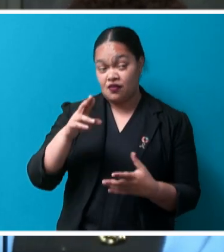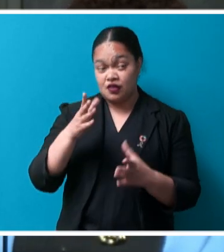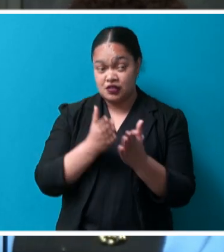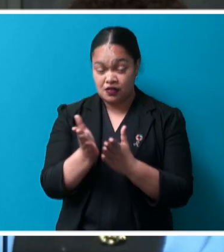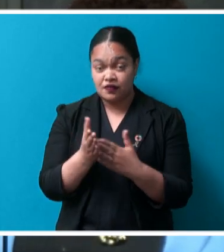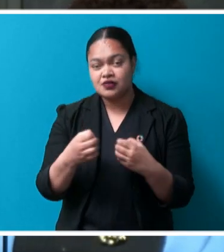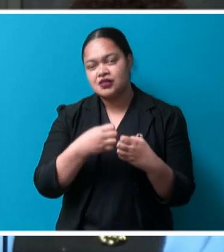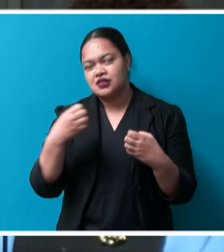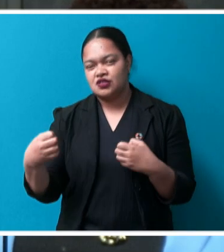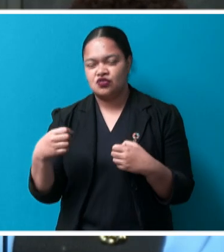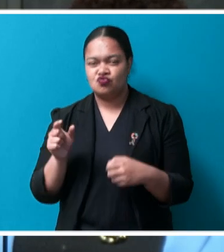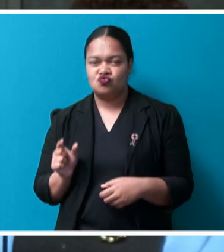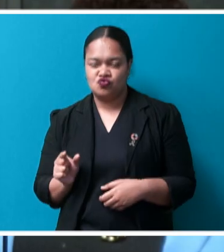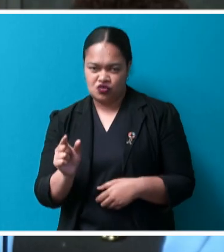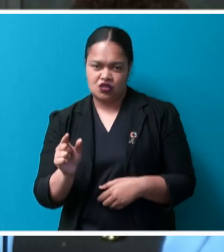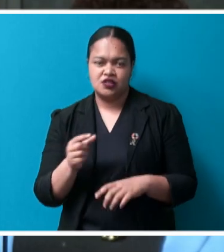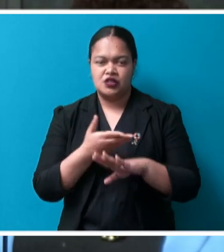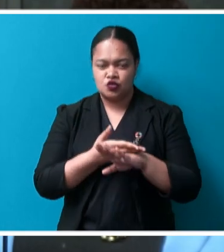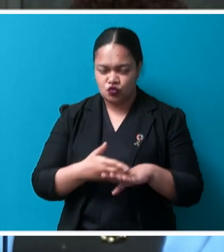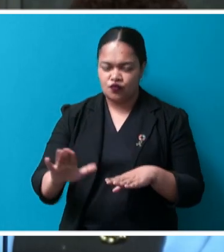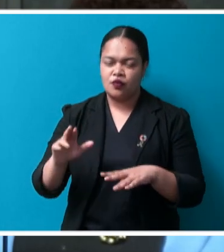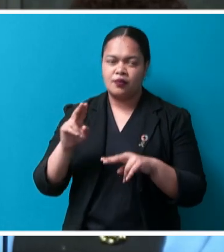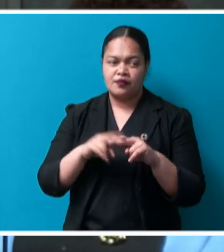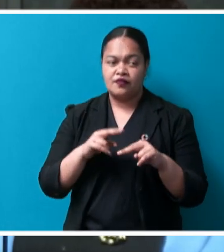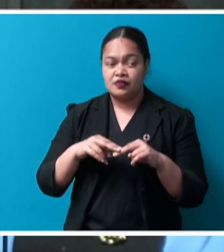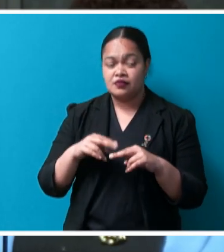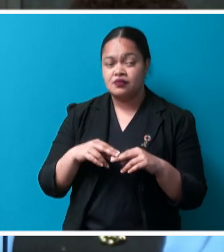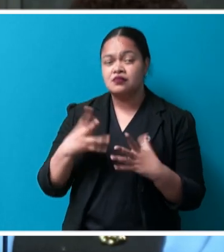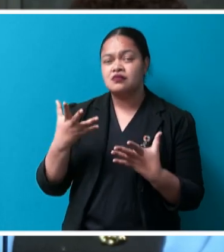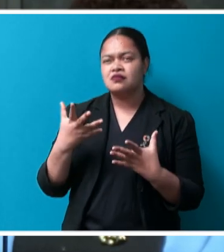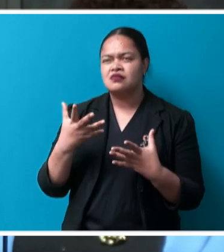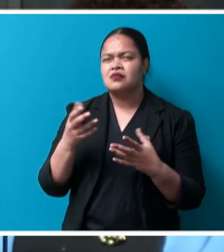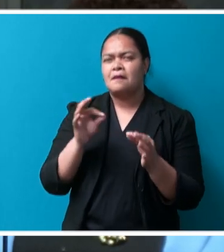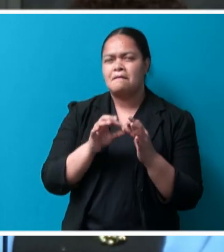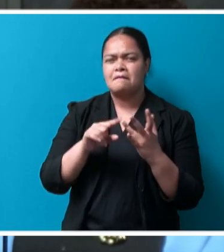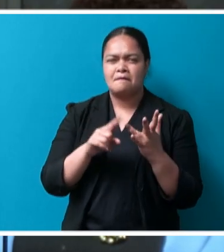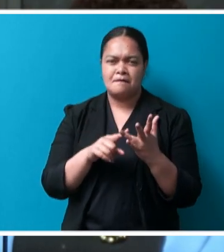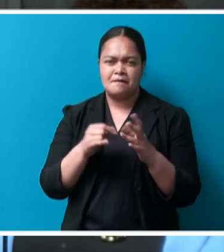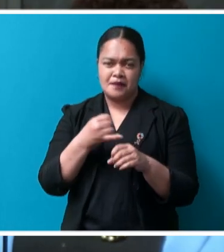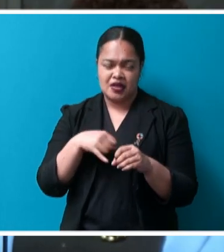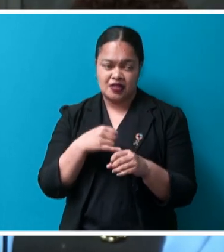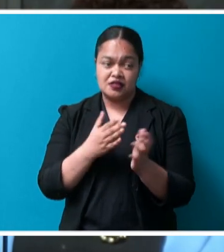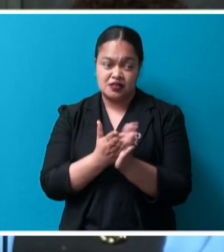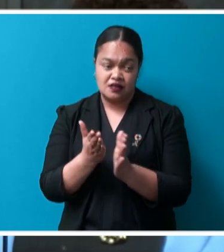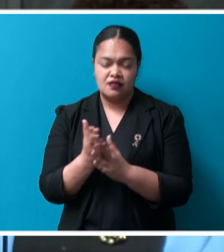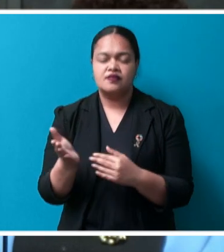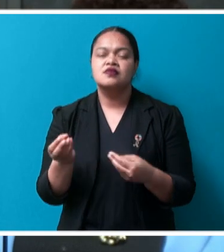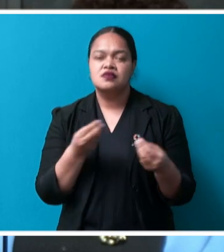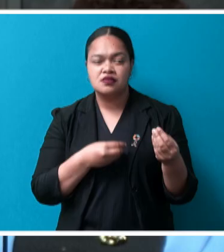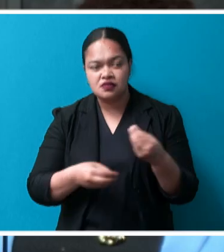extensive structural and operational reforms at the Fiji Pharmaceutical and Biomedical Services to address persistent supply chain issues